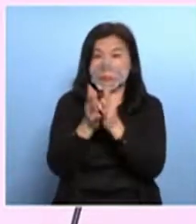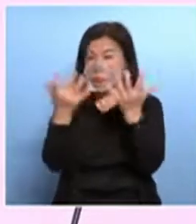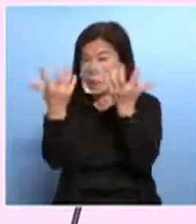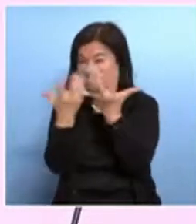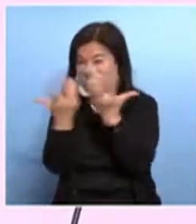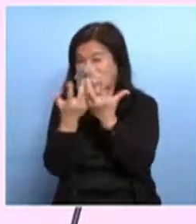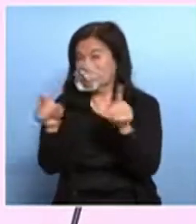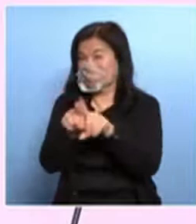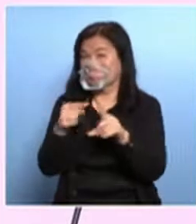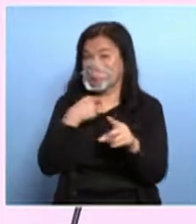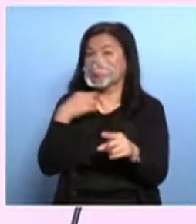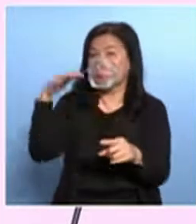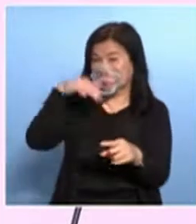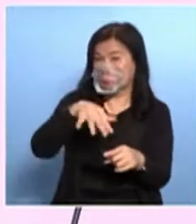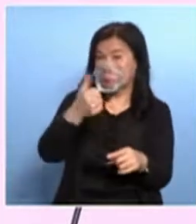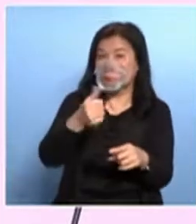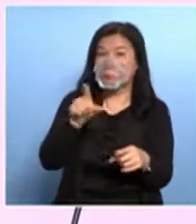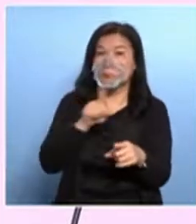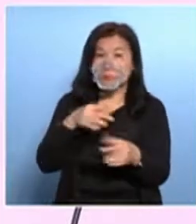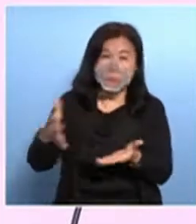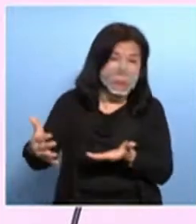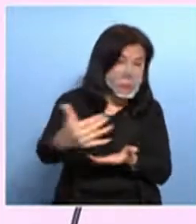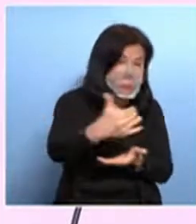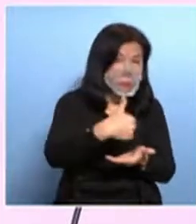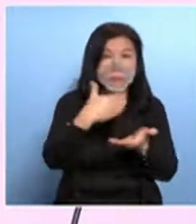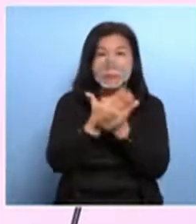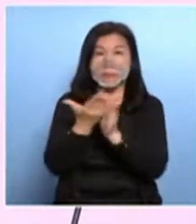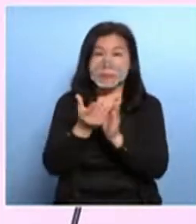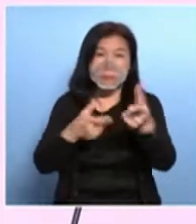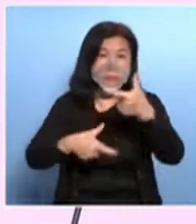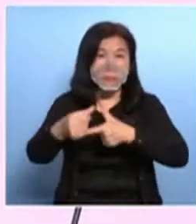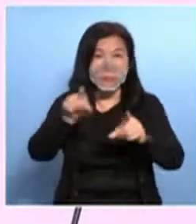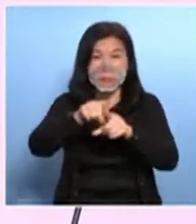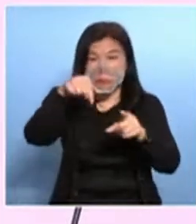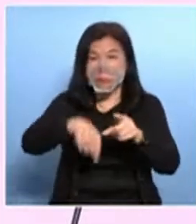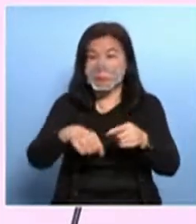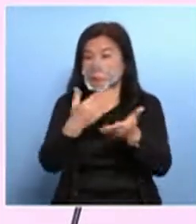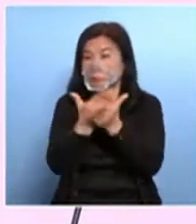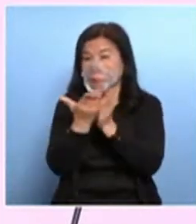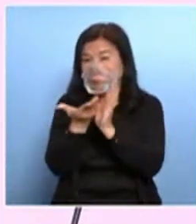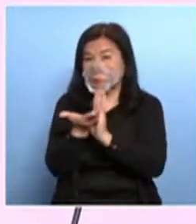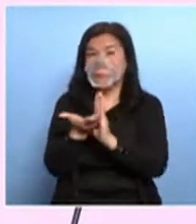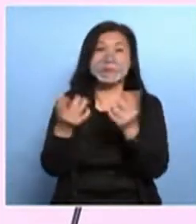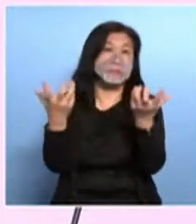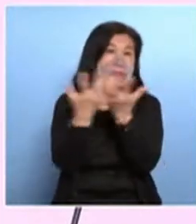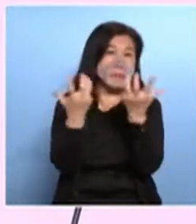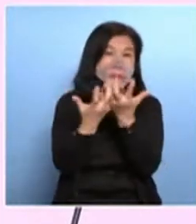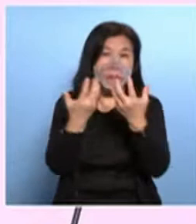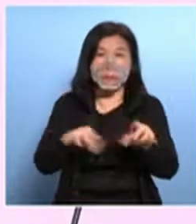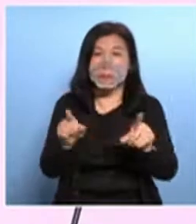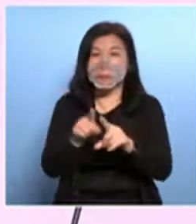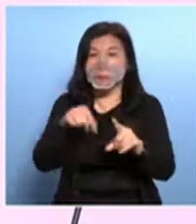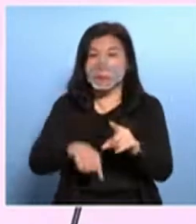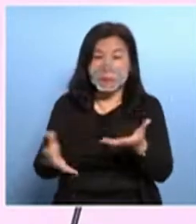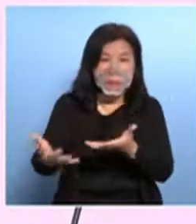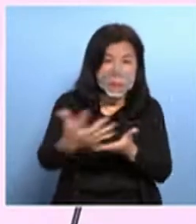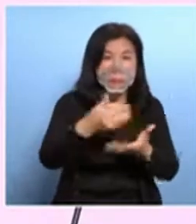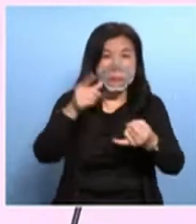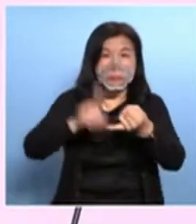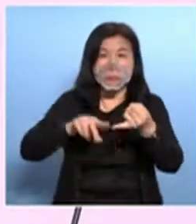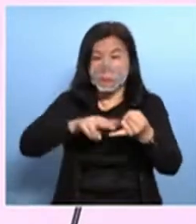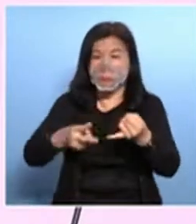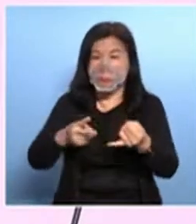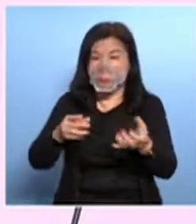Digitalization is an inevitable trend as the economy moves towards high-quality development. Through the collection